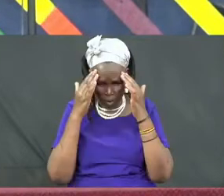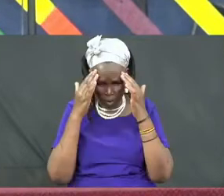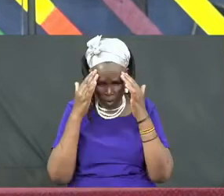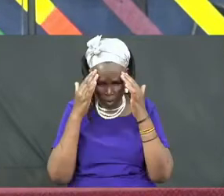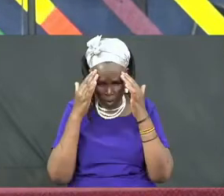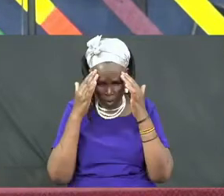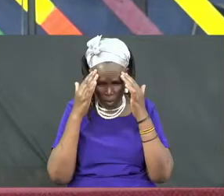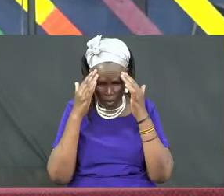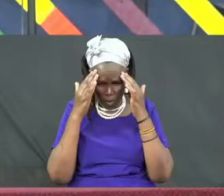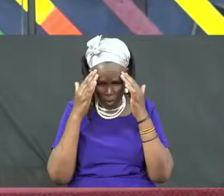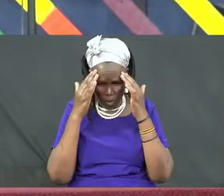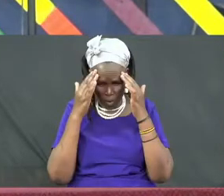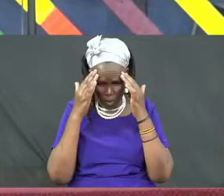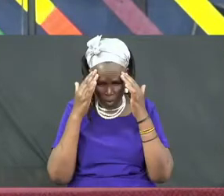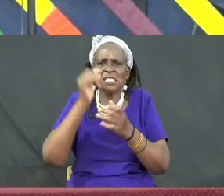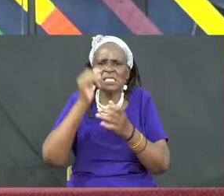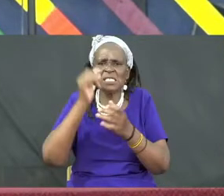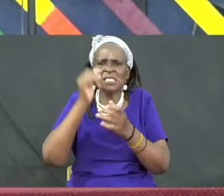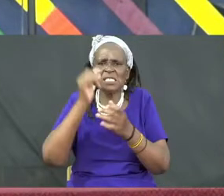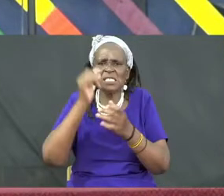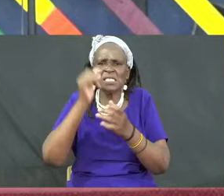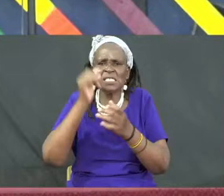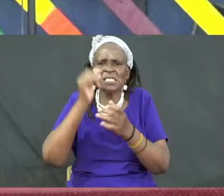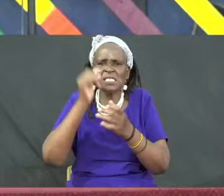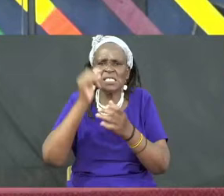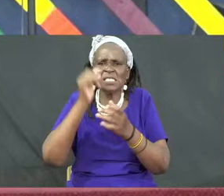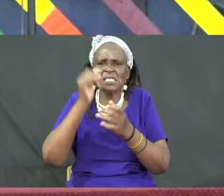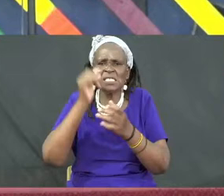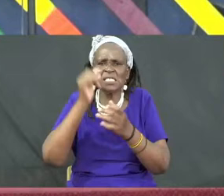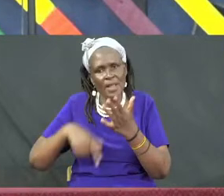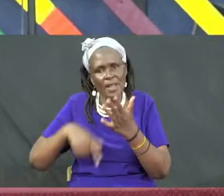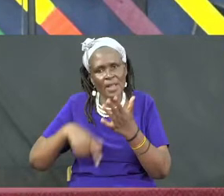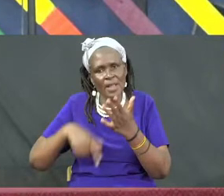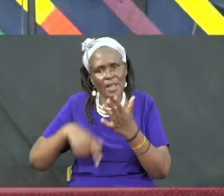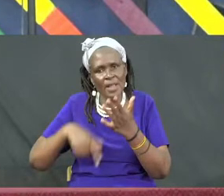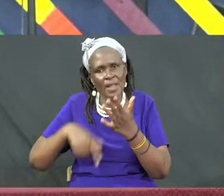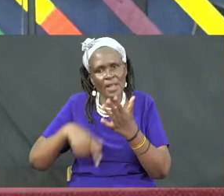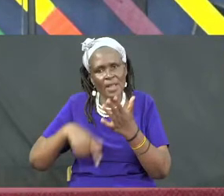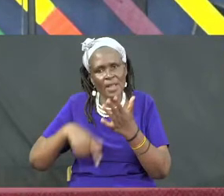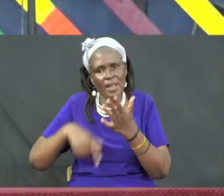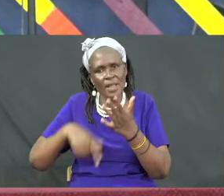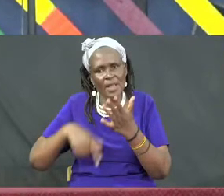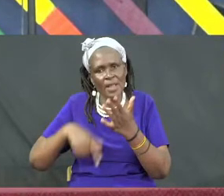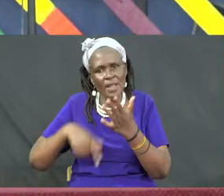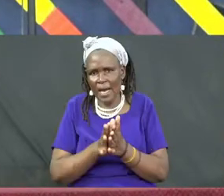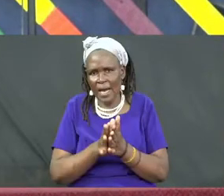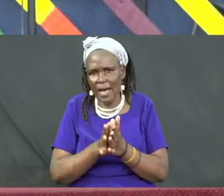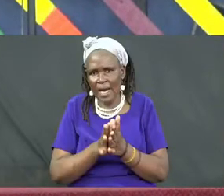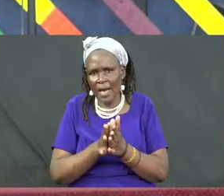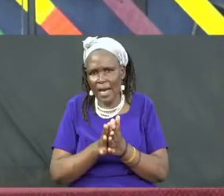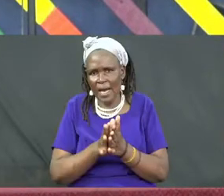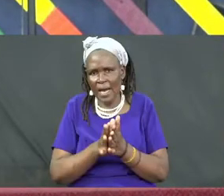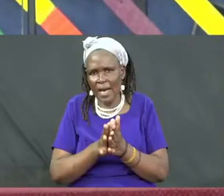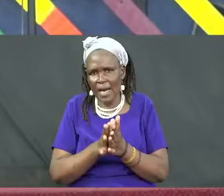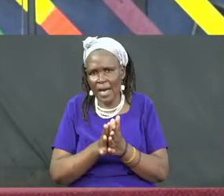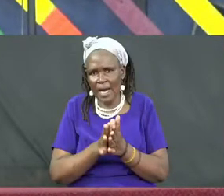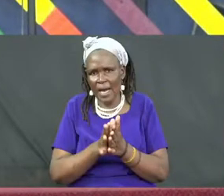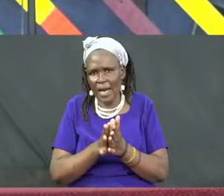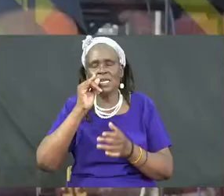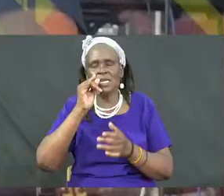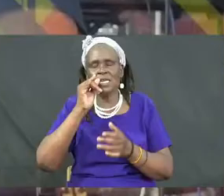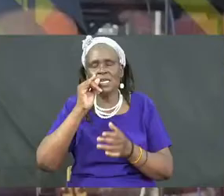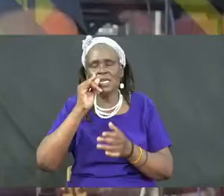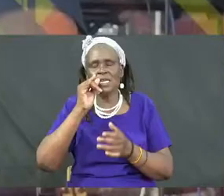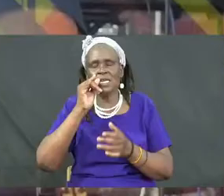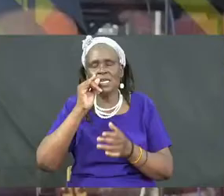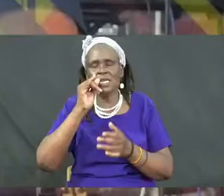I know that it is hard for you. I know that Satan dwells there. I know that the influence of Satan is a bit more concentrated there.